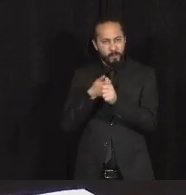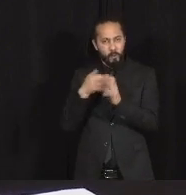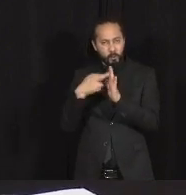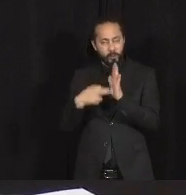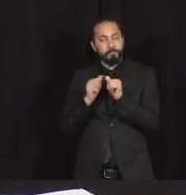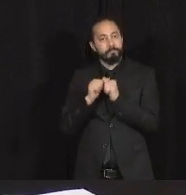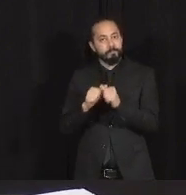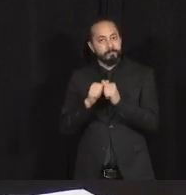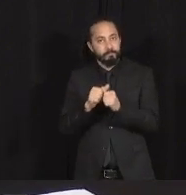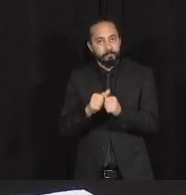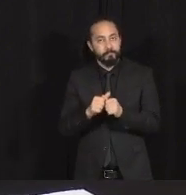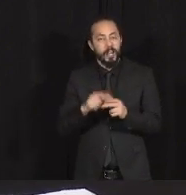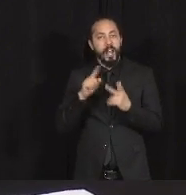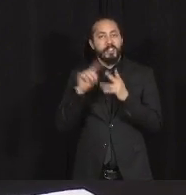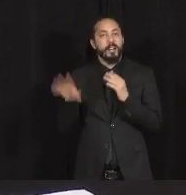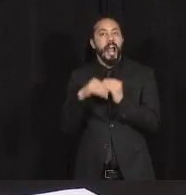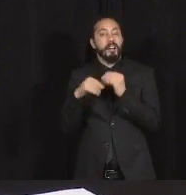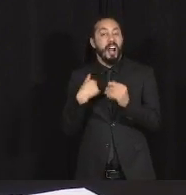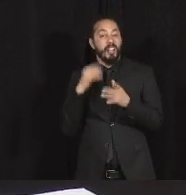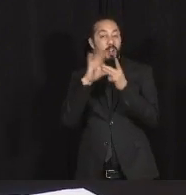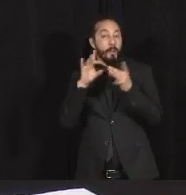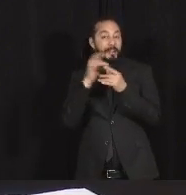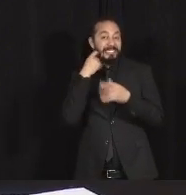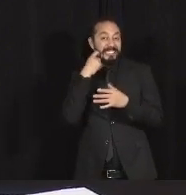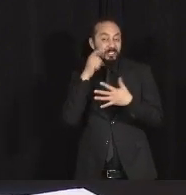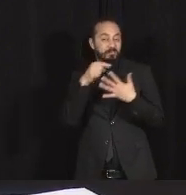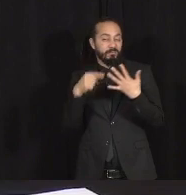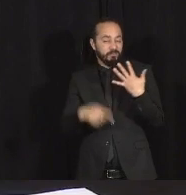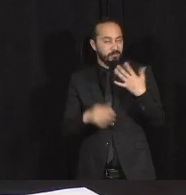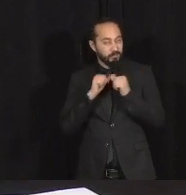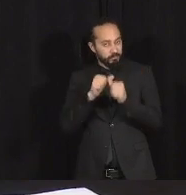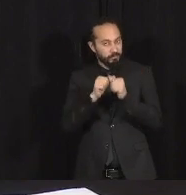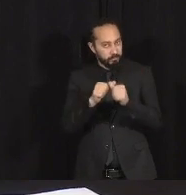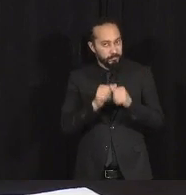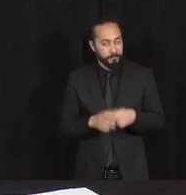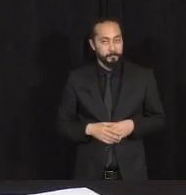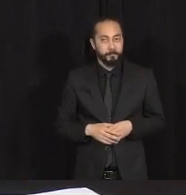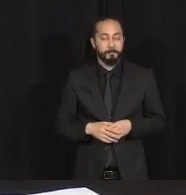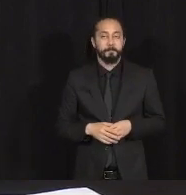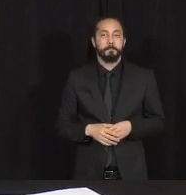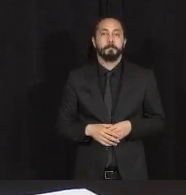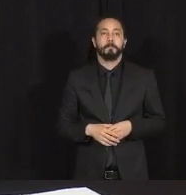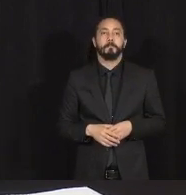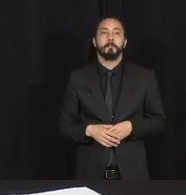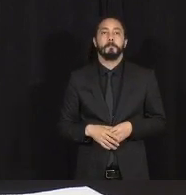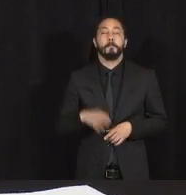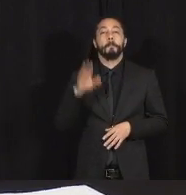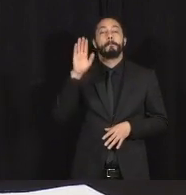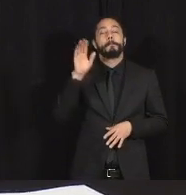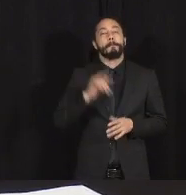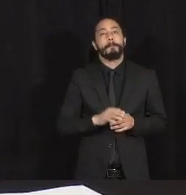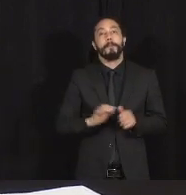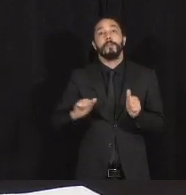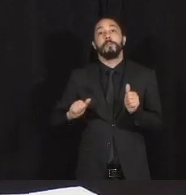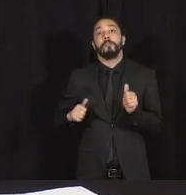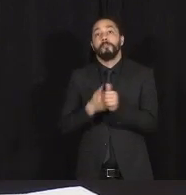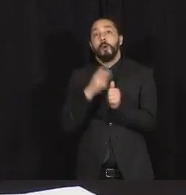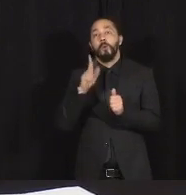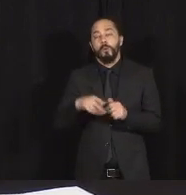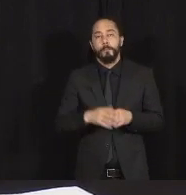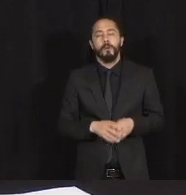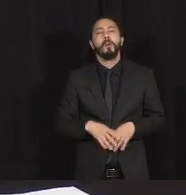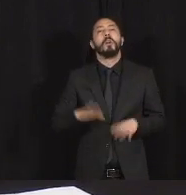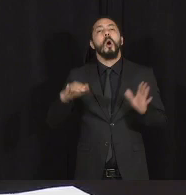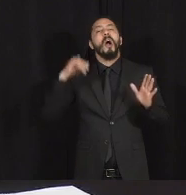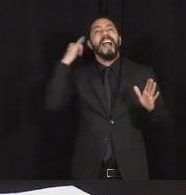Follow-up? On the high end there, the 100,000 deaths that were possible, I gather that